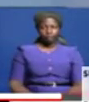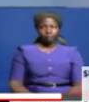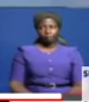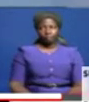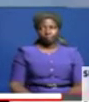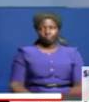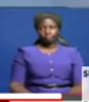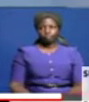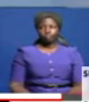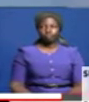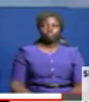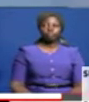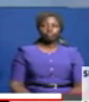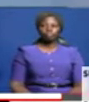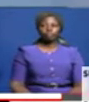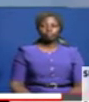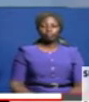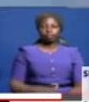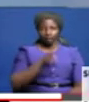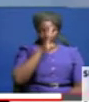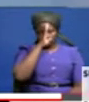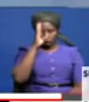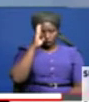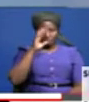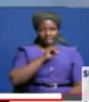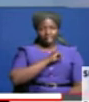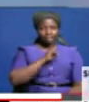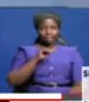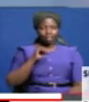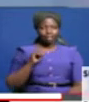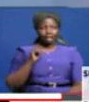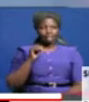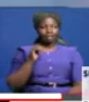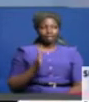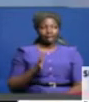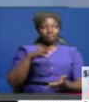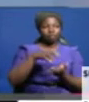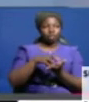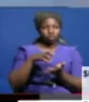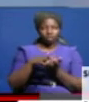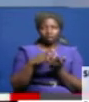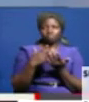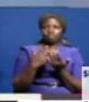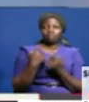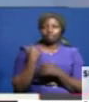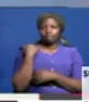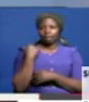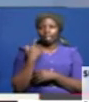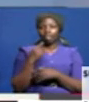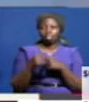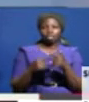And still on matters polls, the Bungoma senatorial race yesterday picked up pace, and the election has